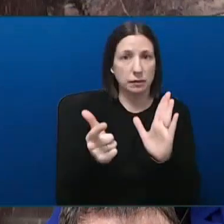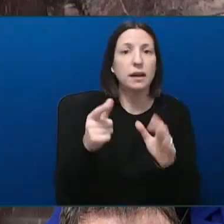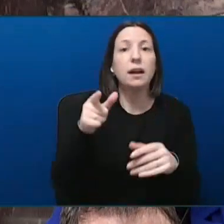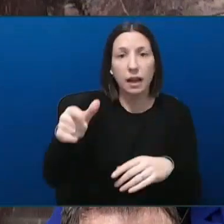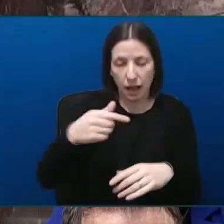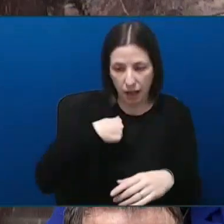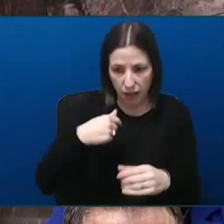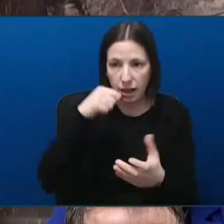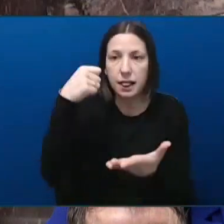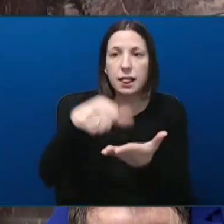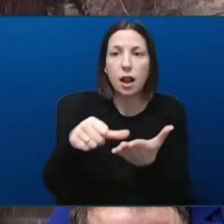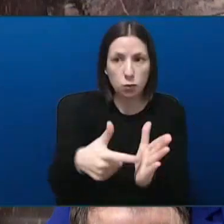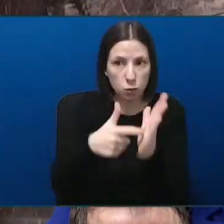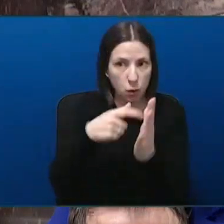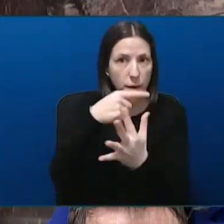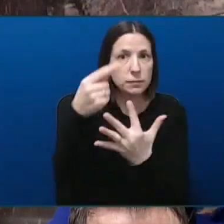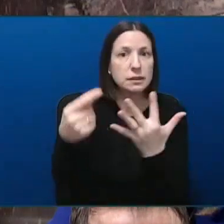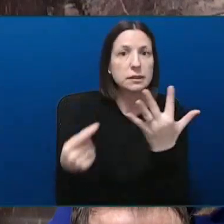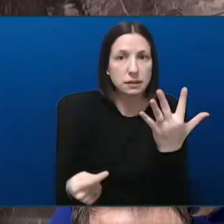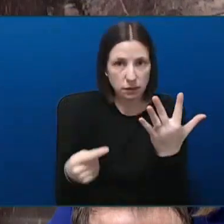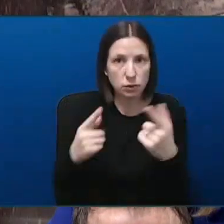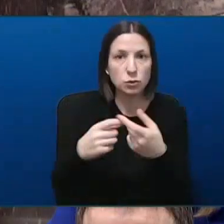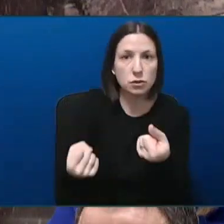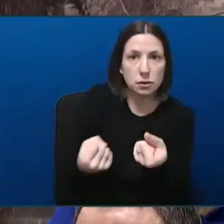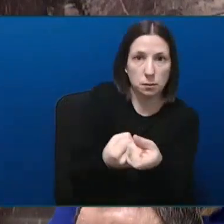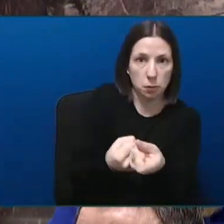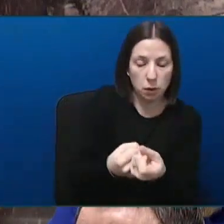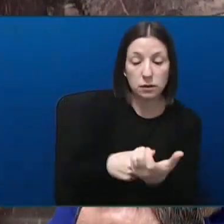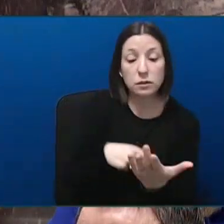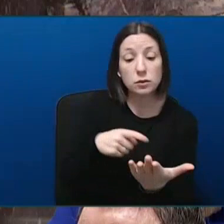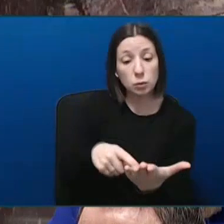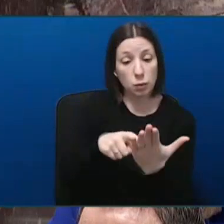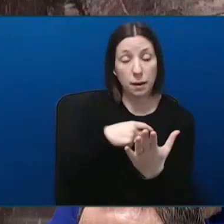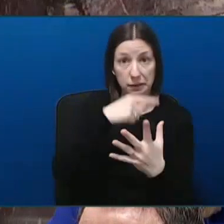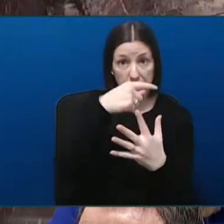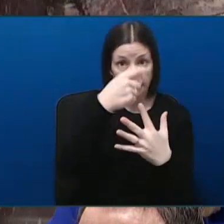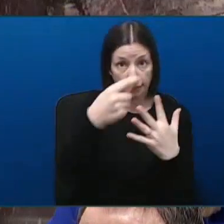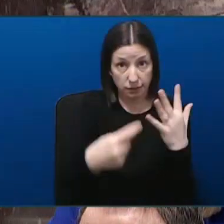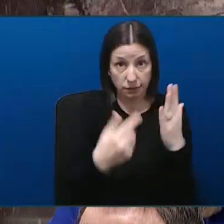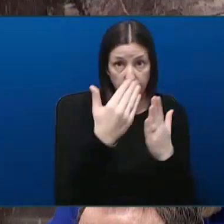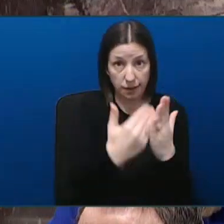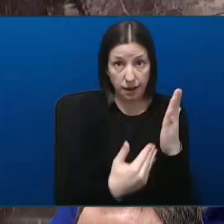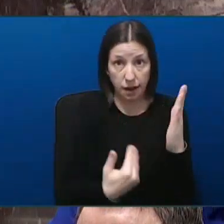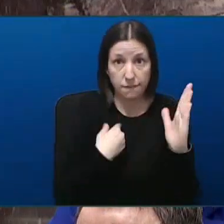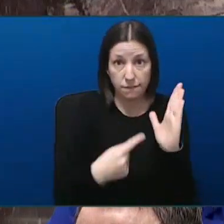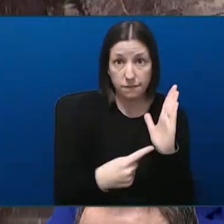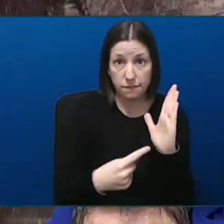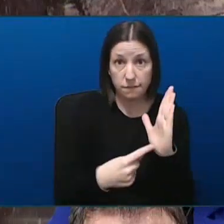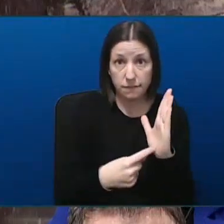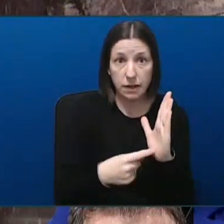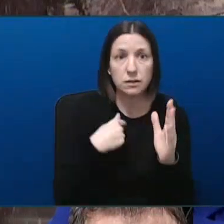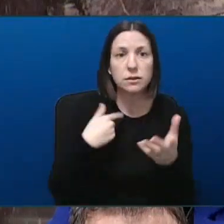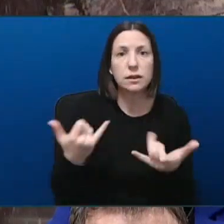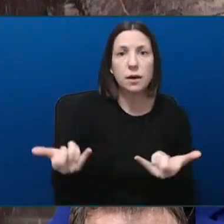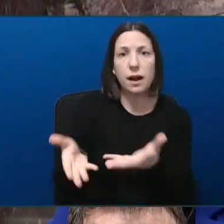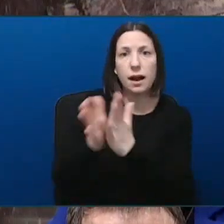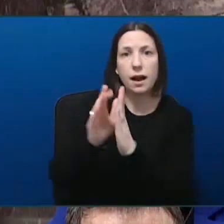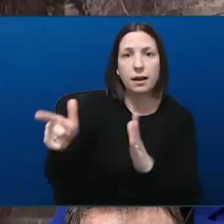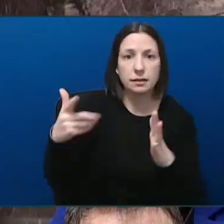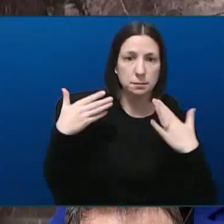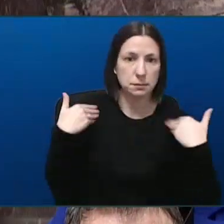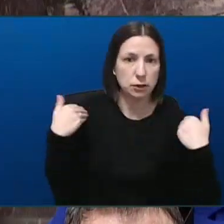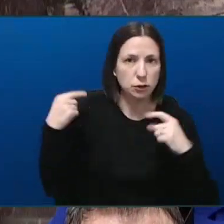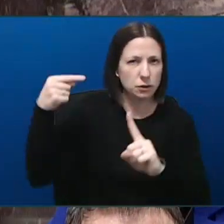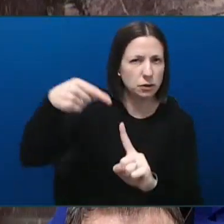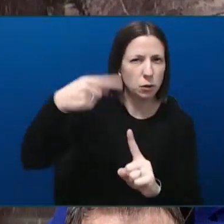exemption. In the letter, there's a list of requirements, and I would like to just ask the Minister about one of them. The government